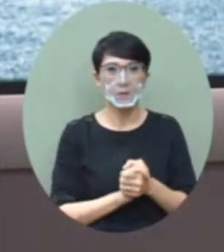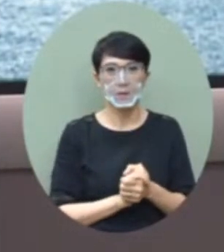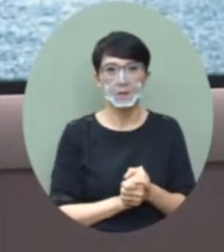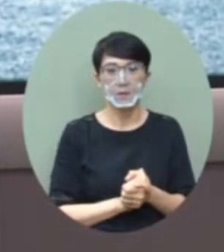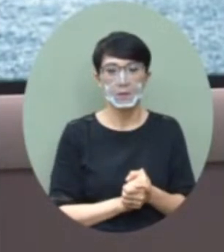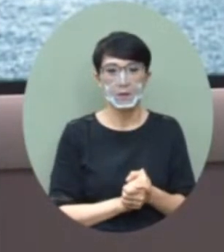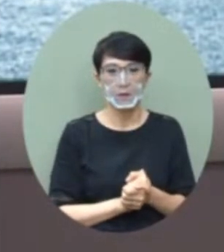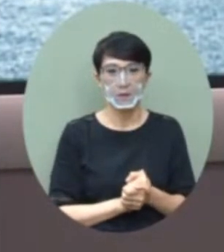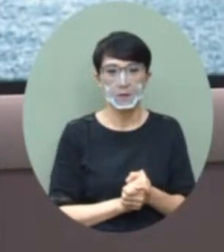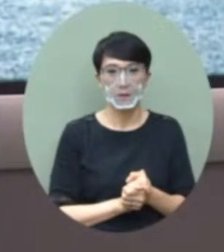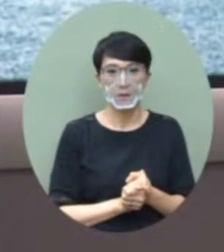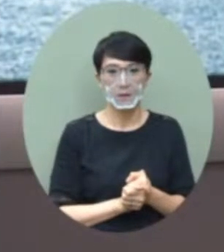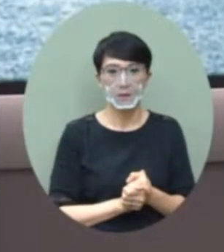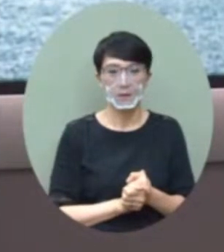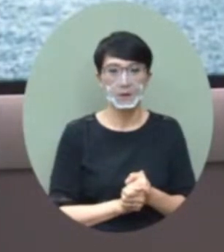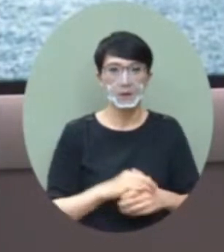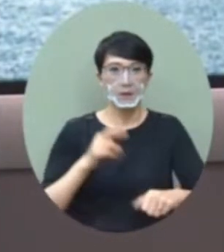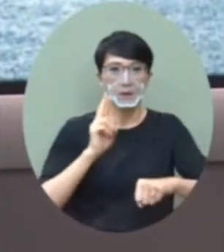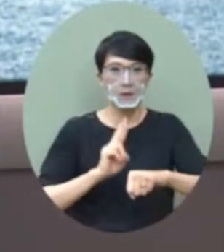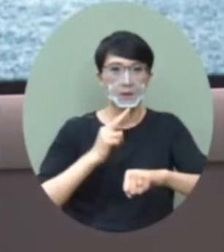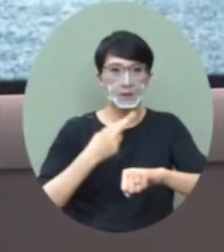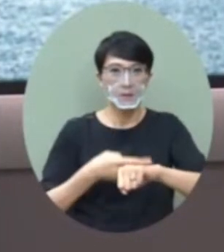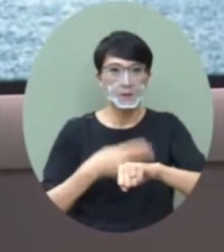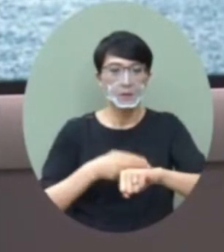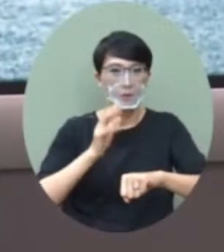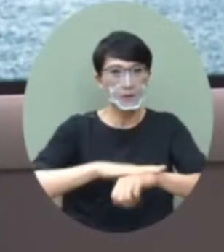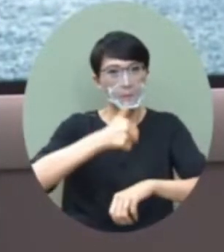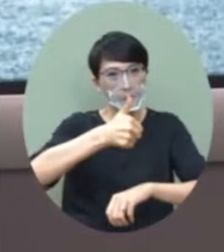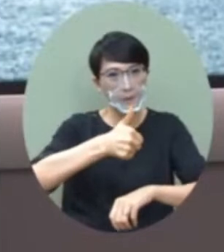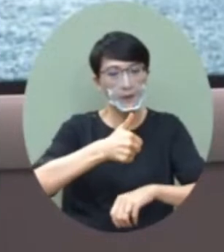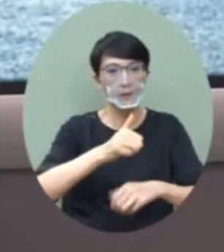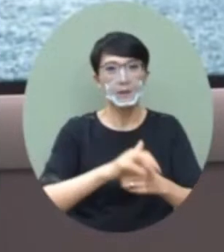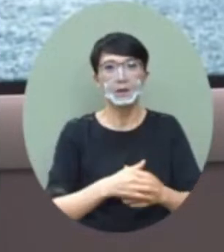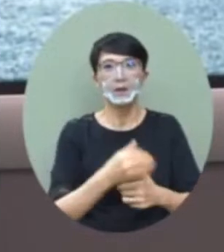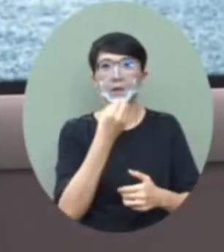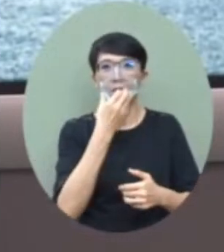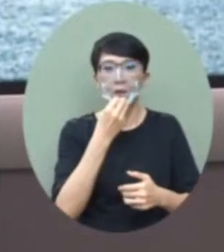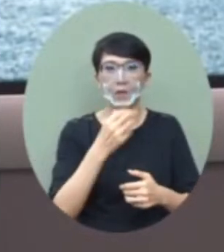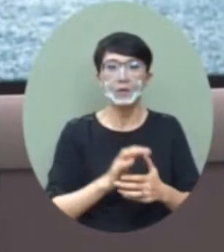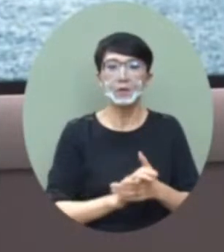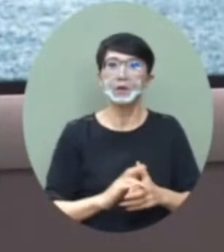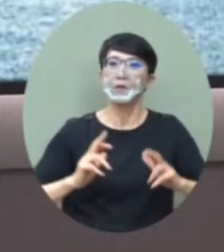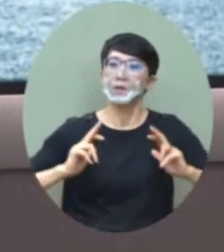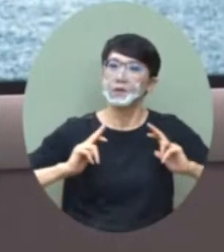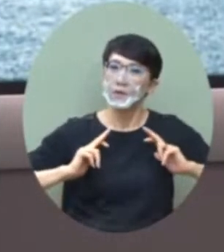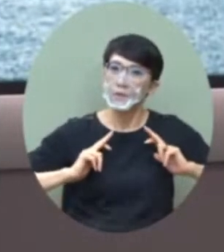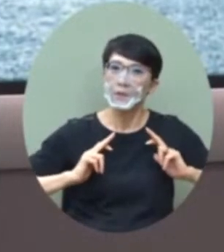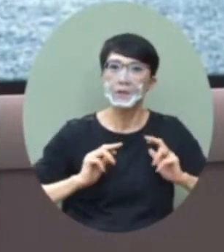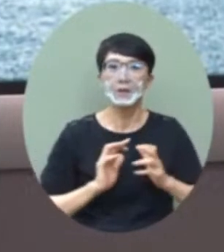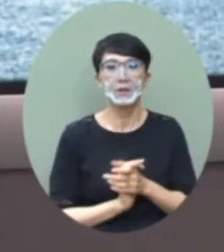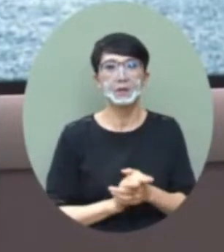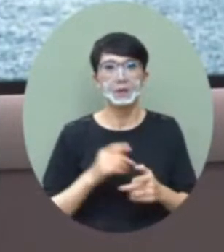and they can help care for COVID-19 patients.